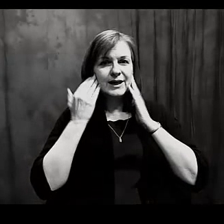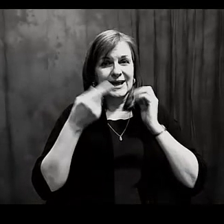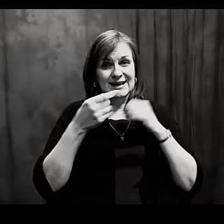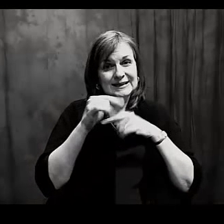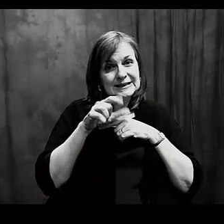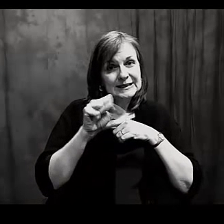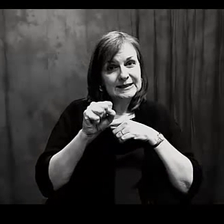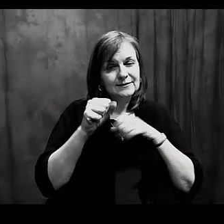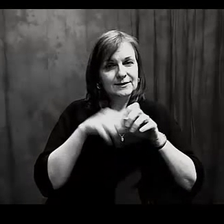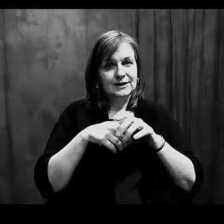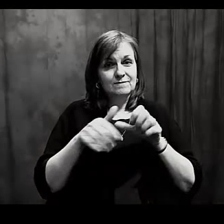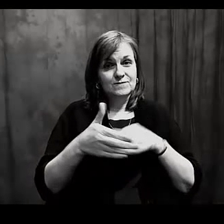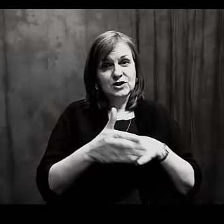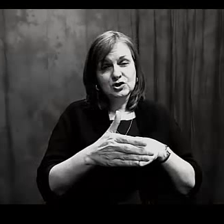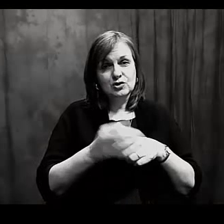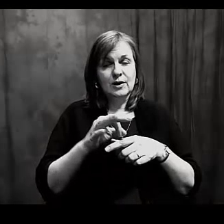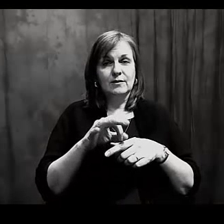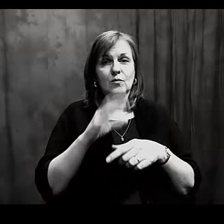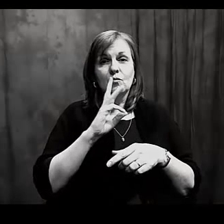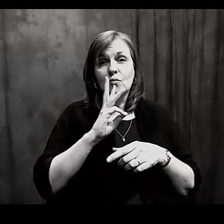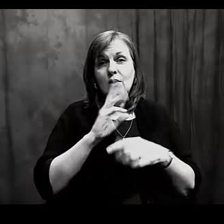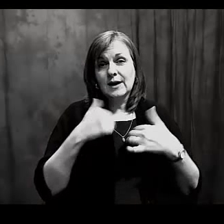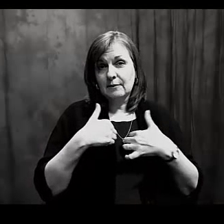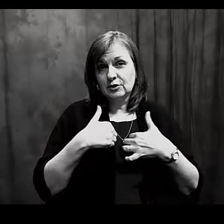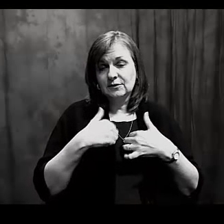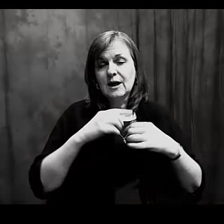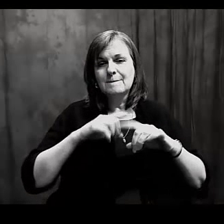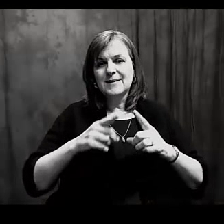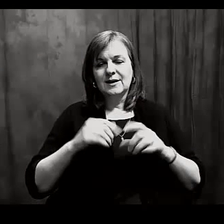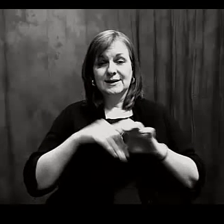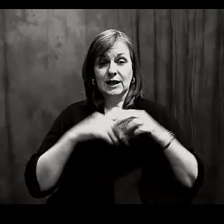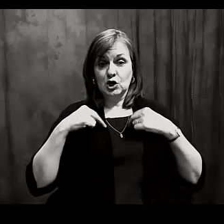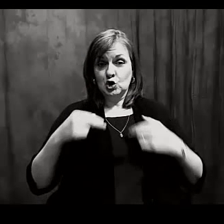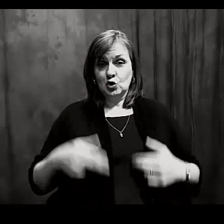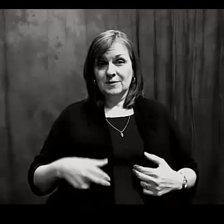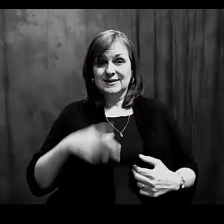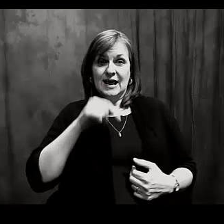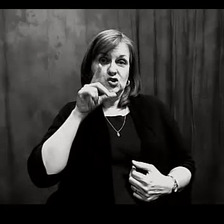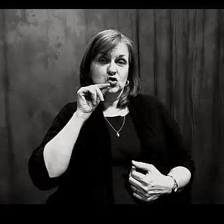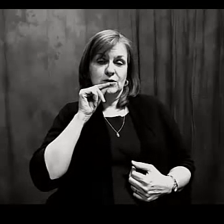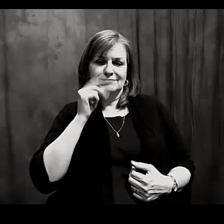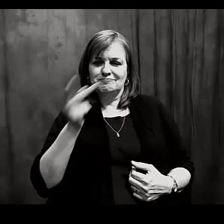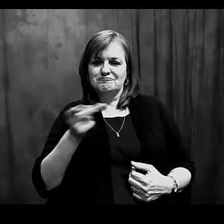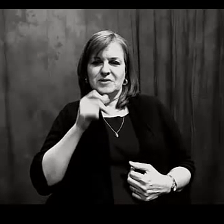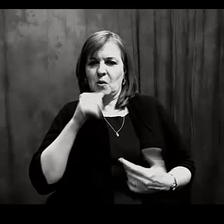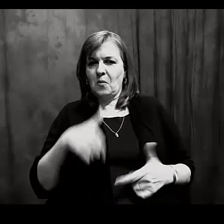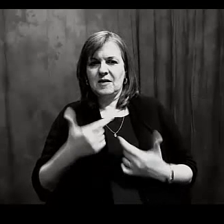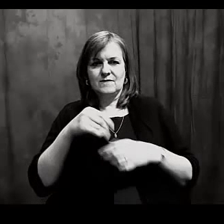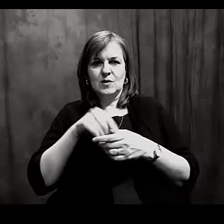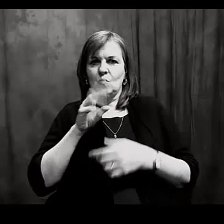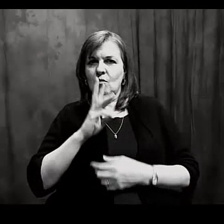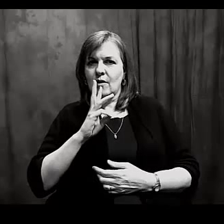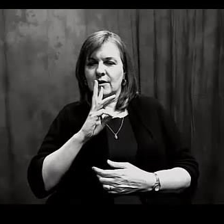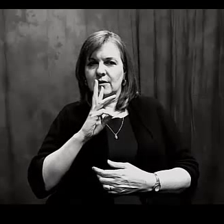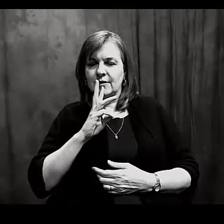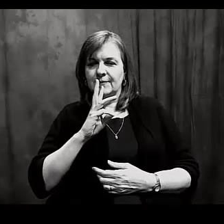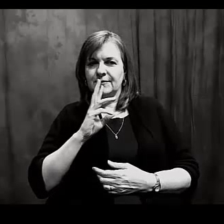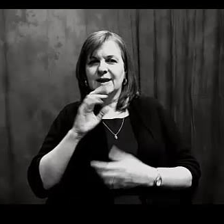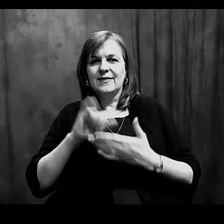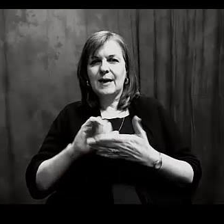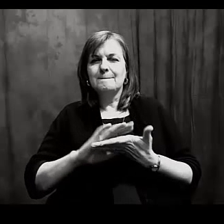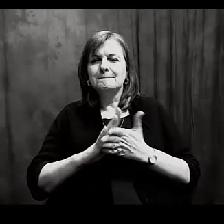and breathing apparatus in aquatic animals. But in humans and chickens, where we're not underwater, they actually